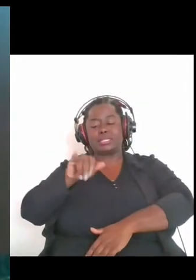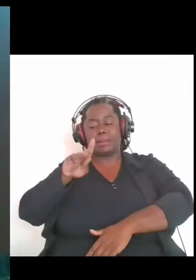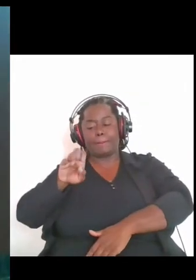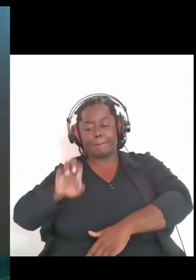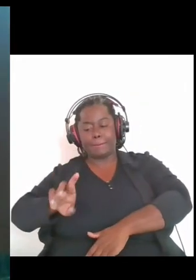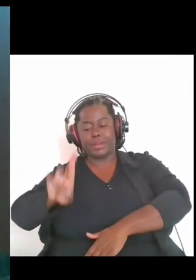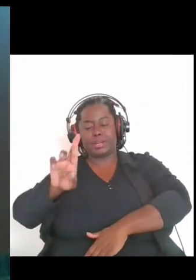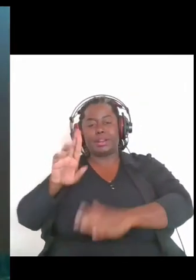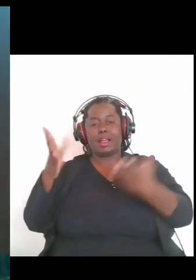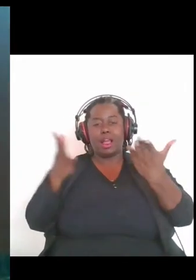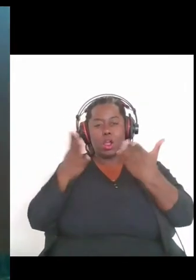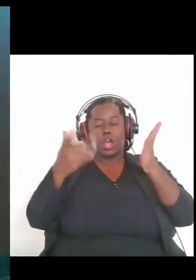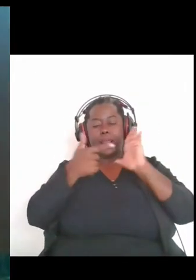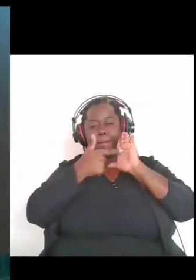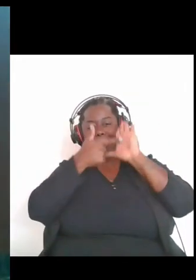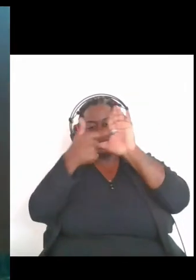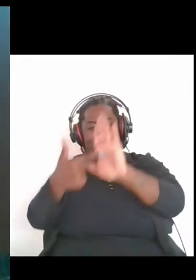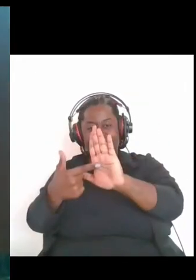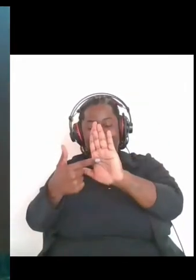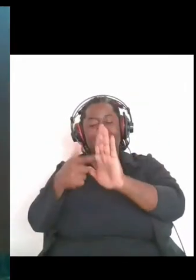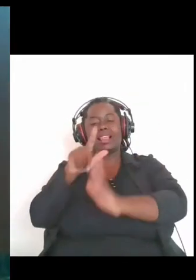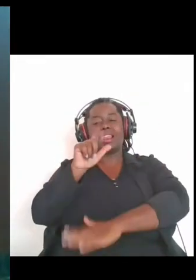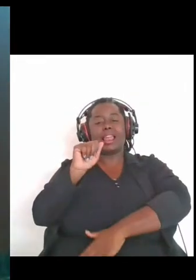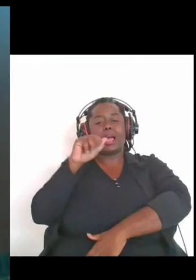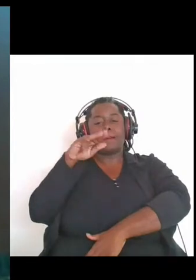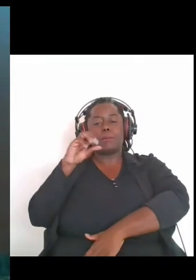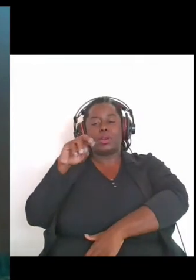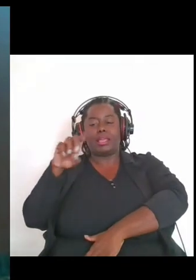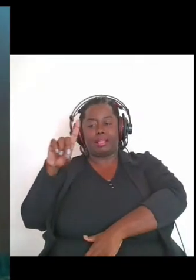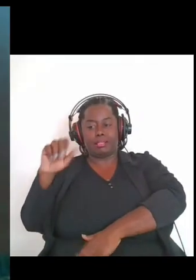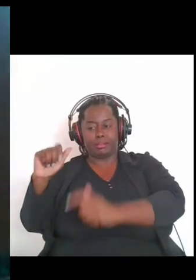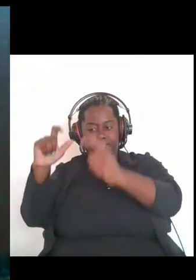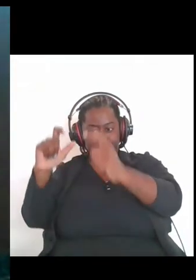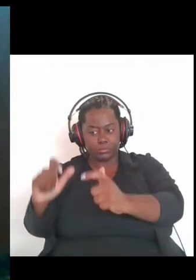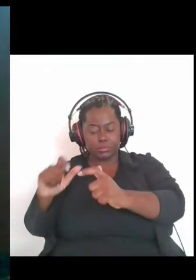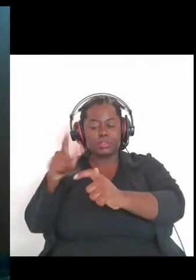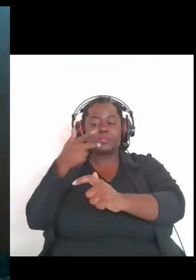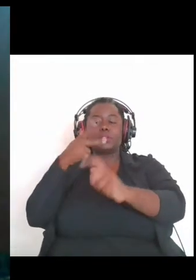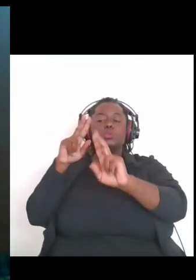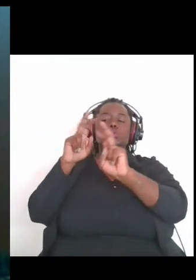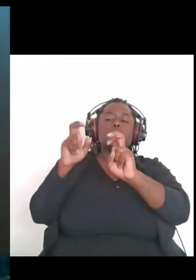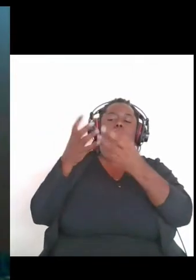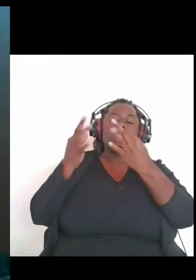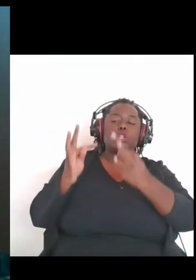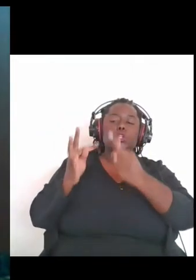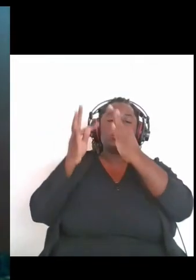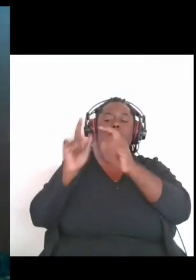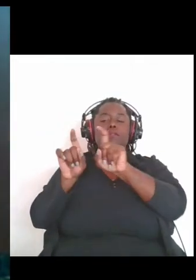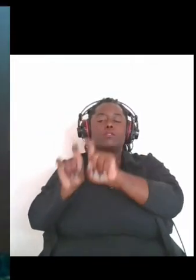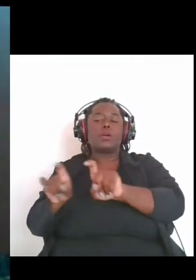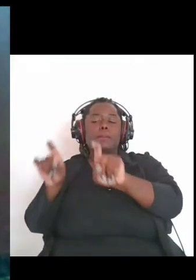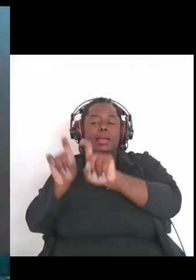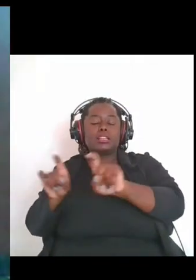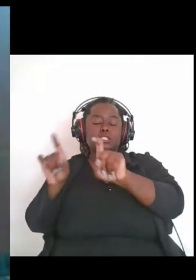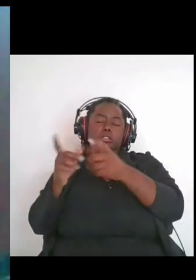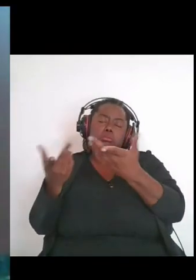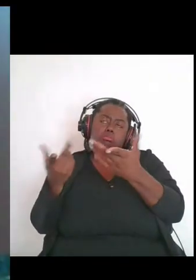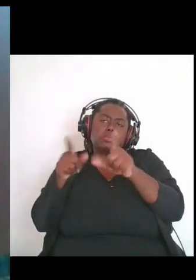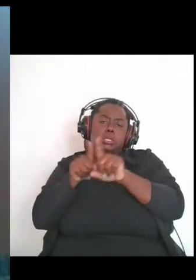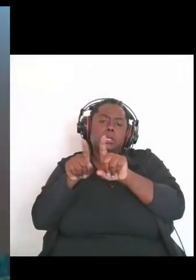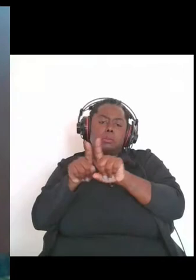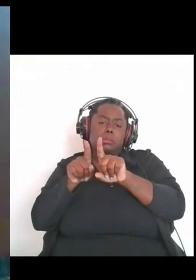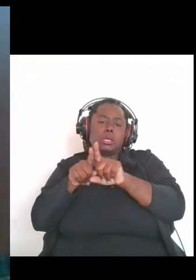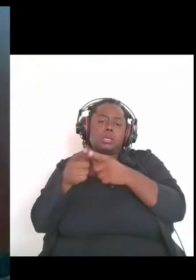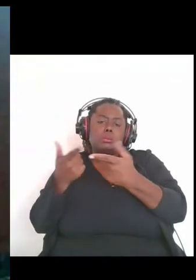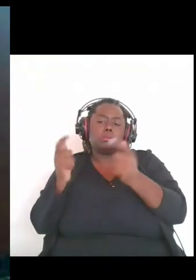cyber that is being displayed at La moneda that talks about computer technologies that could also be